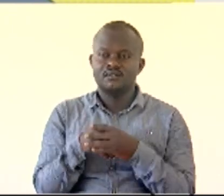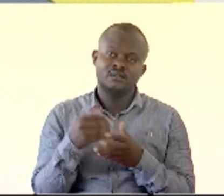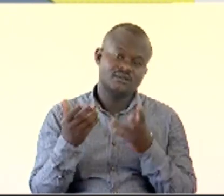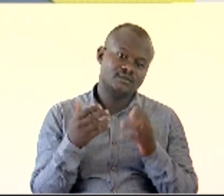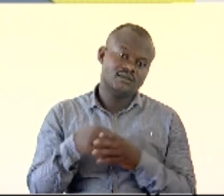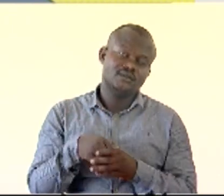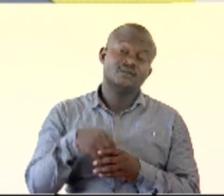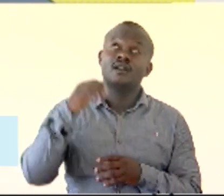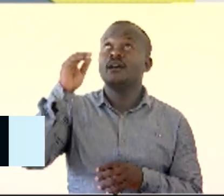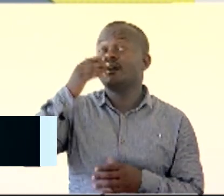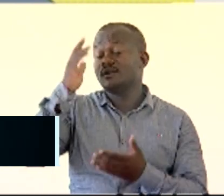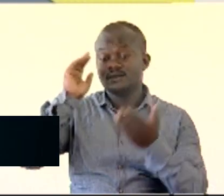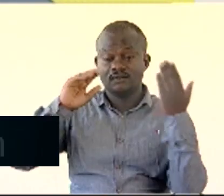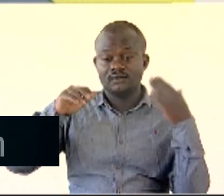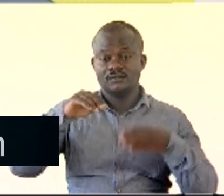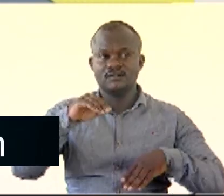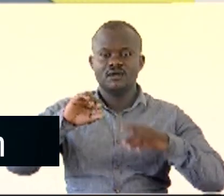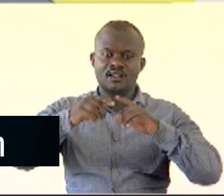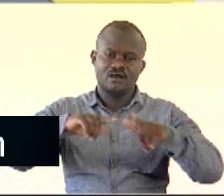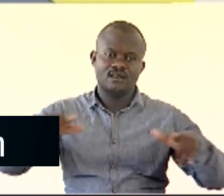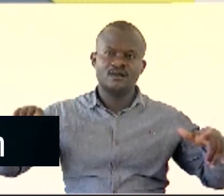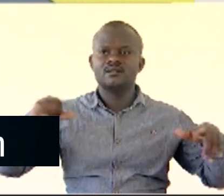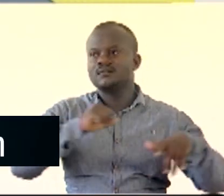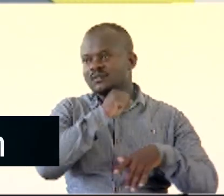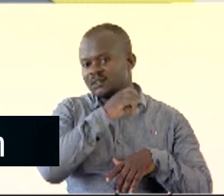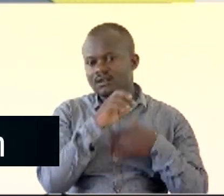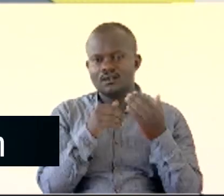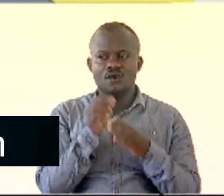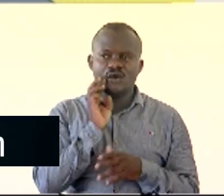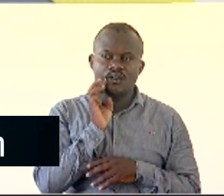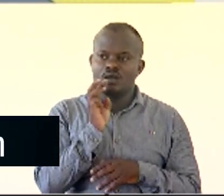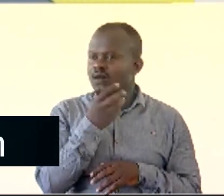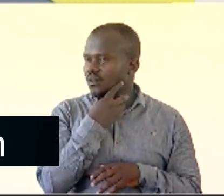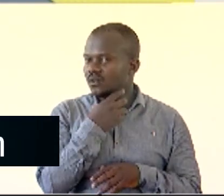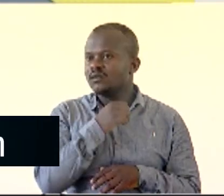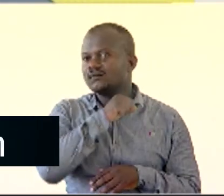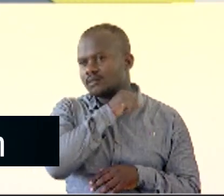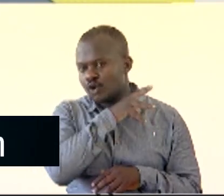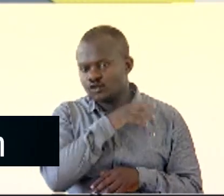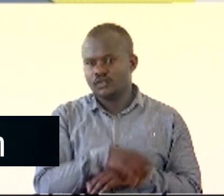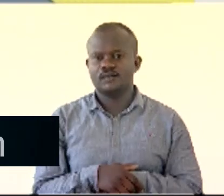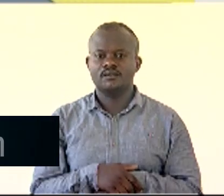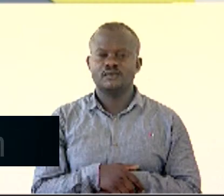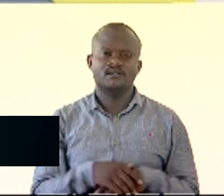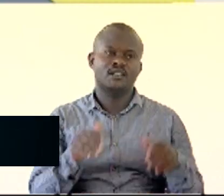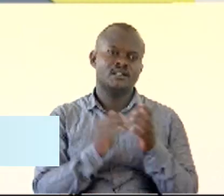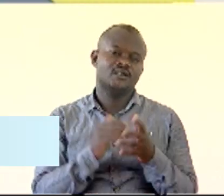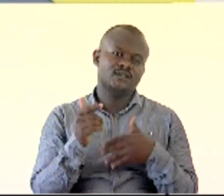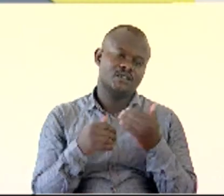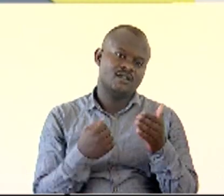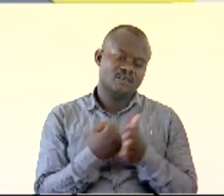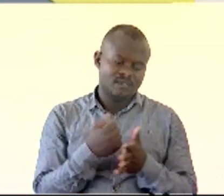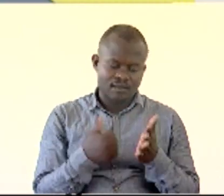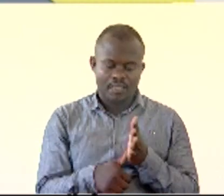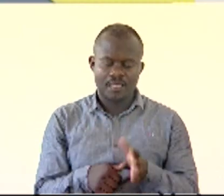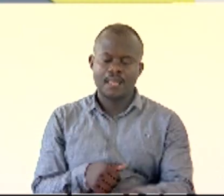air pollution, land pollution, or water pollution. And this affects